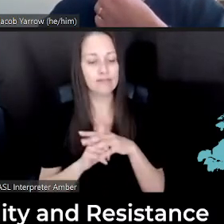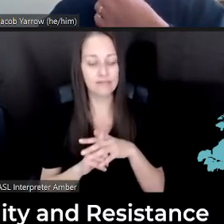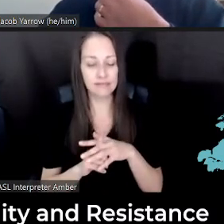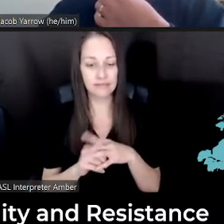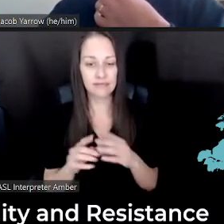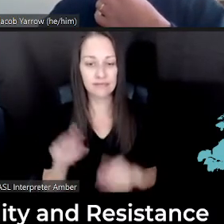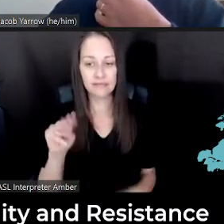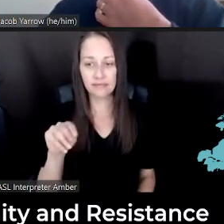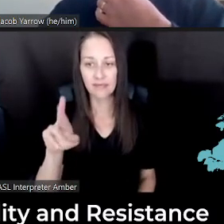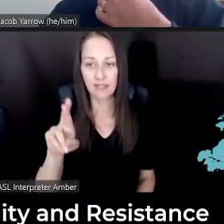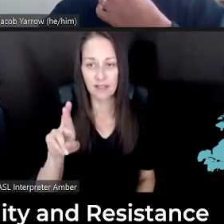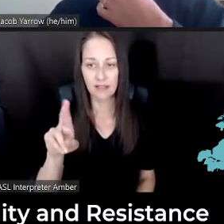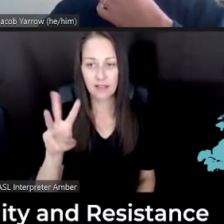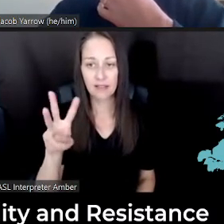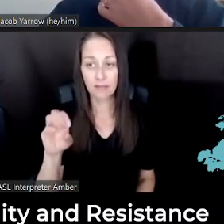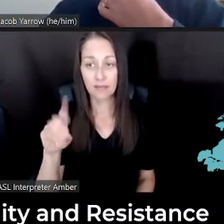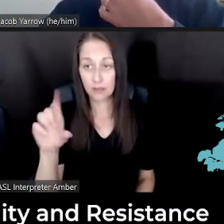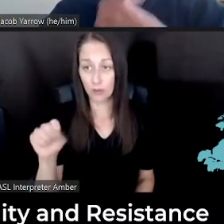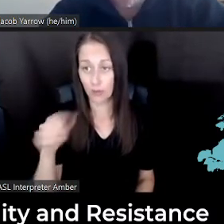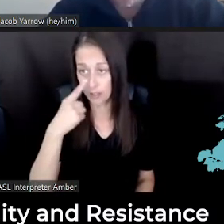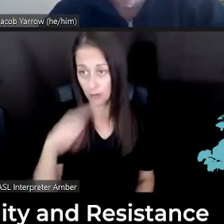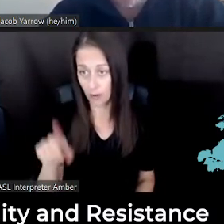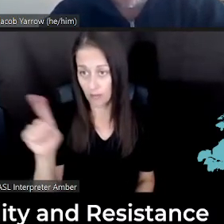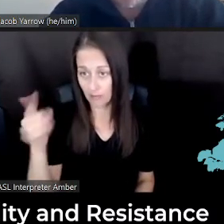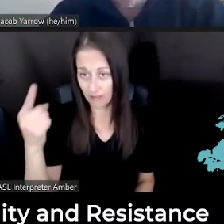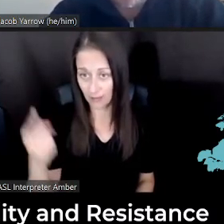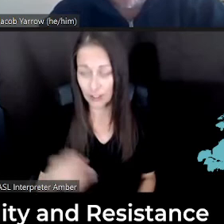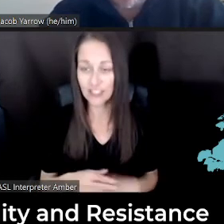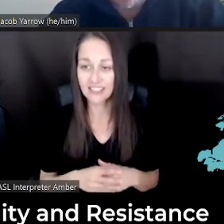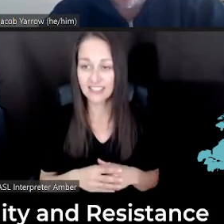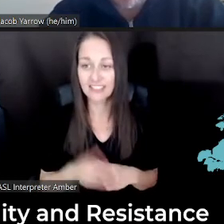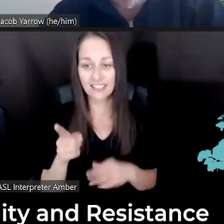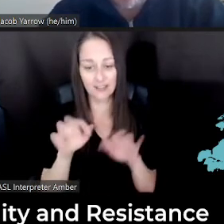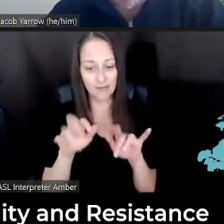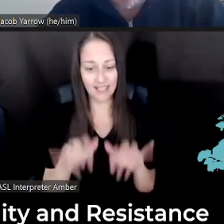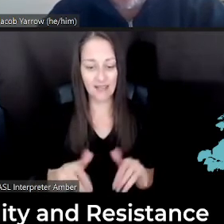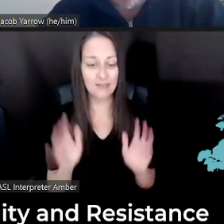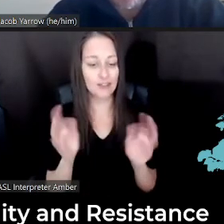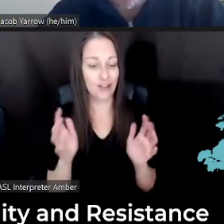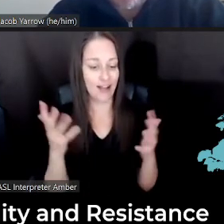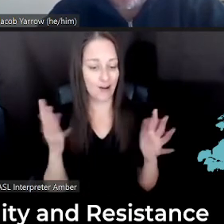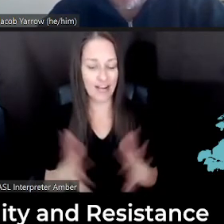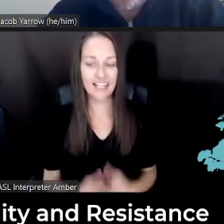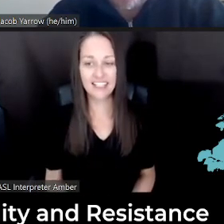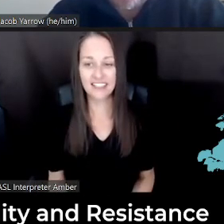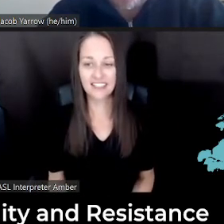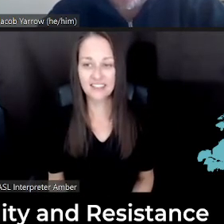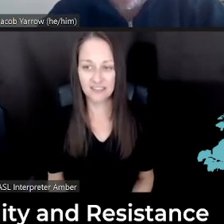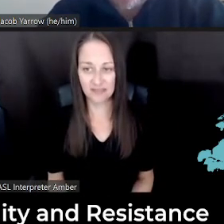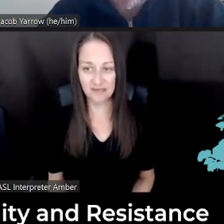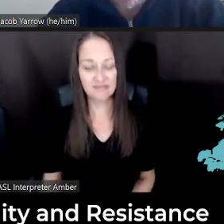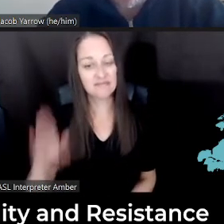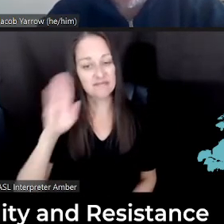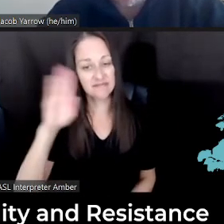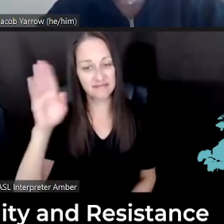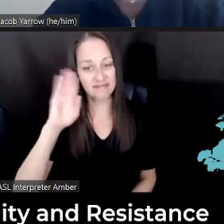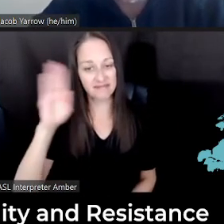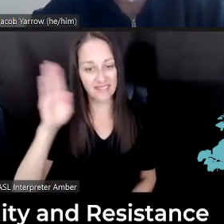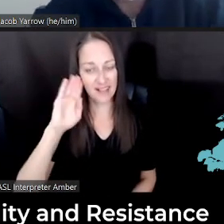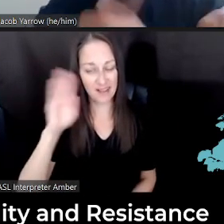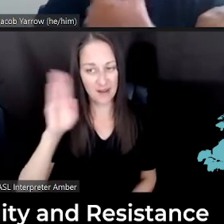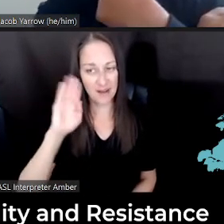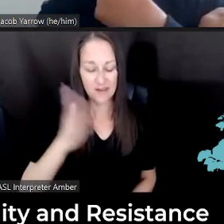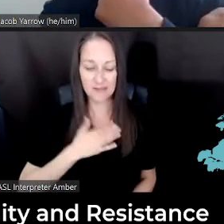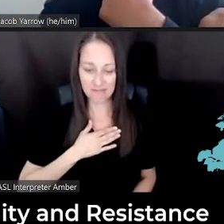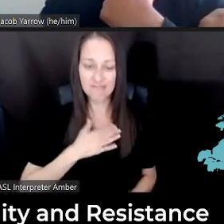Mr. Woods, may I call on you first, since you put something into the chat already? Hello, everyone. I'm honored